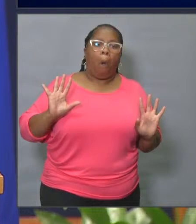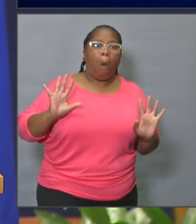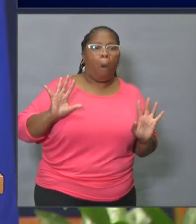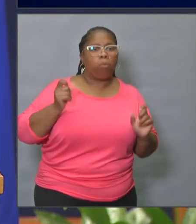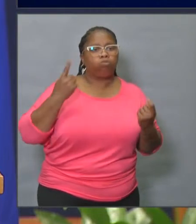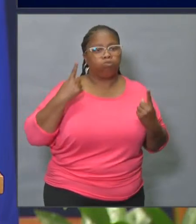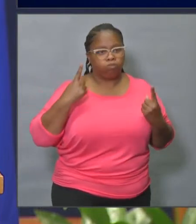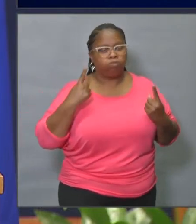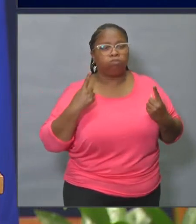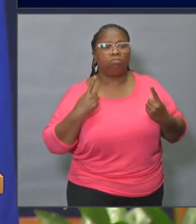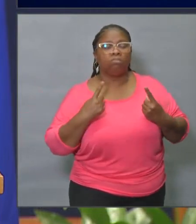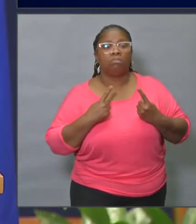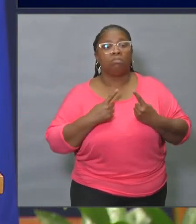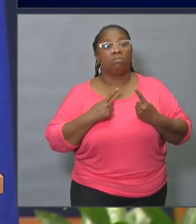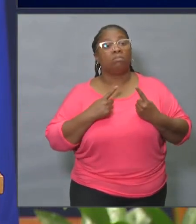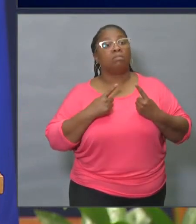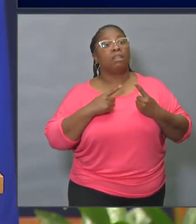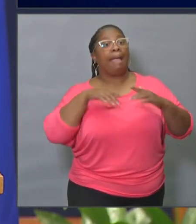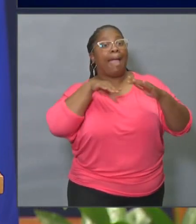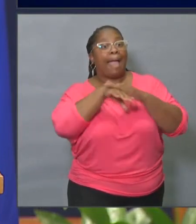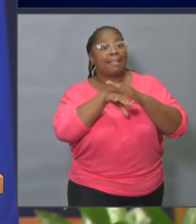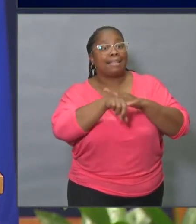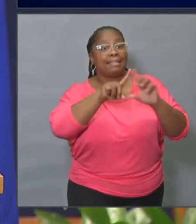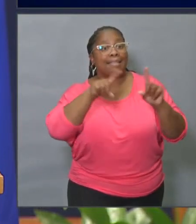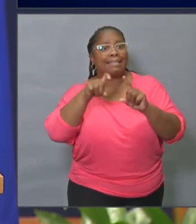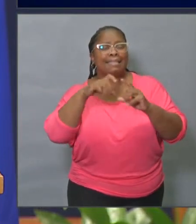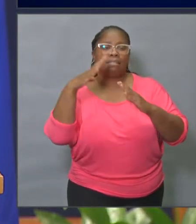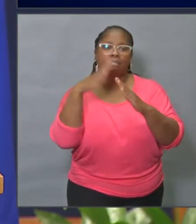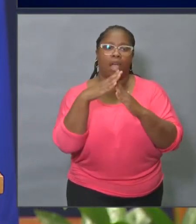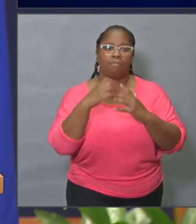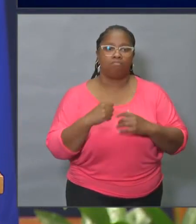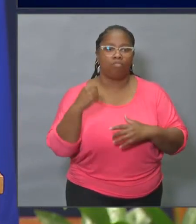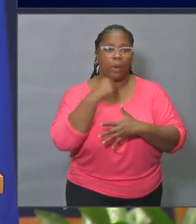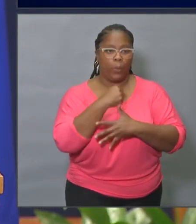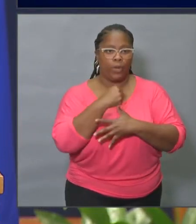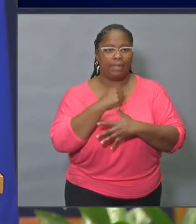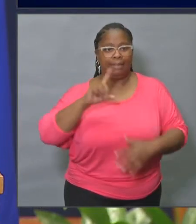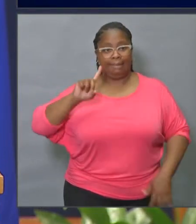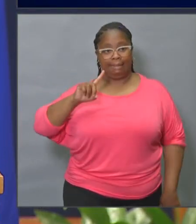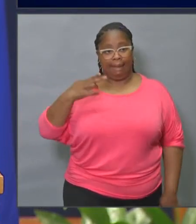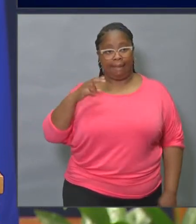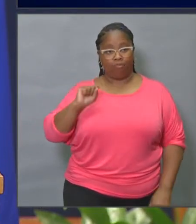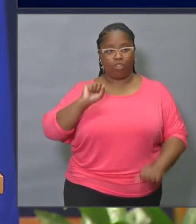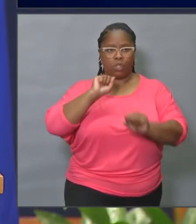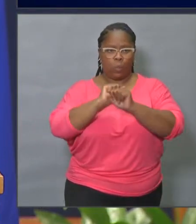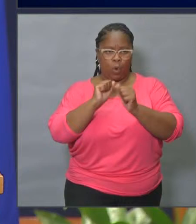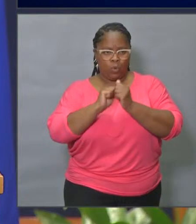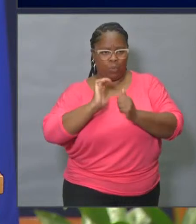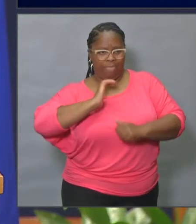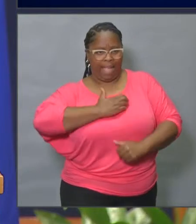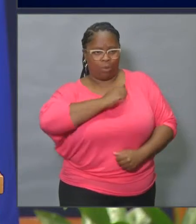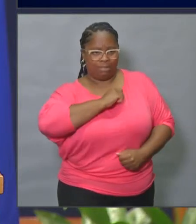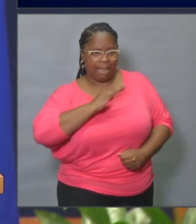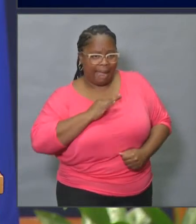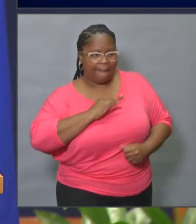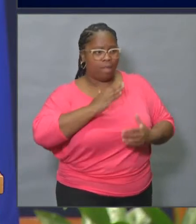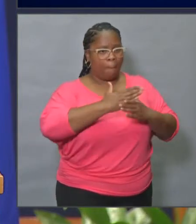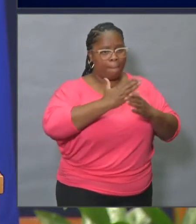to testing is still a top priority for the county. DHS is continuing to work with our staff, our partners,